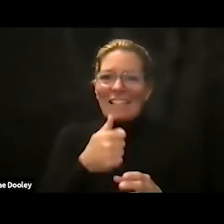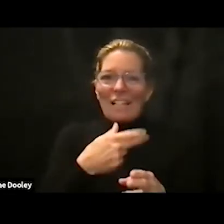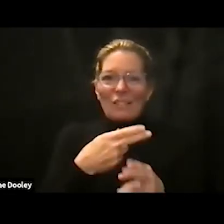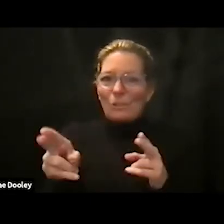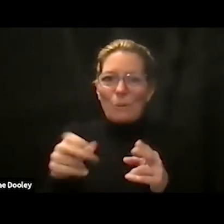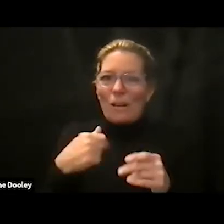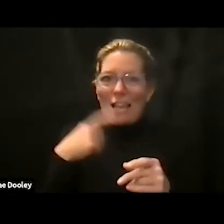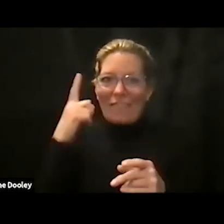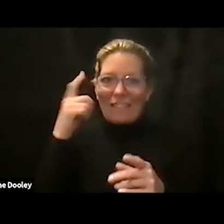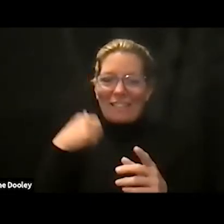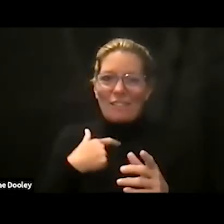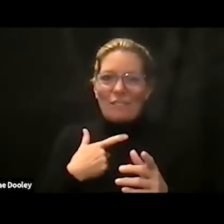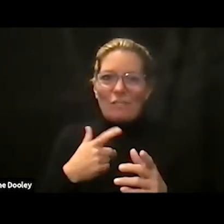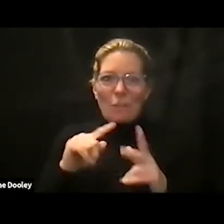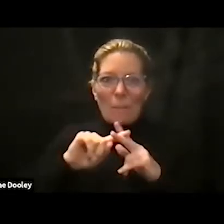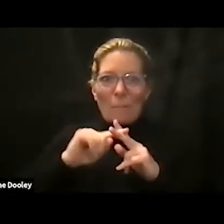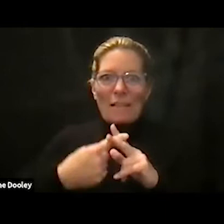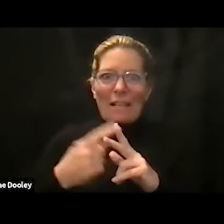think?